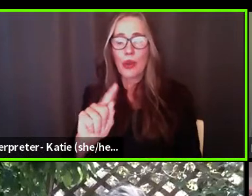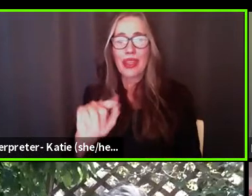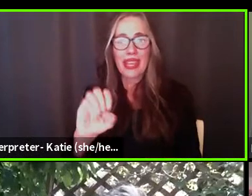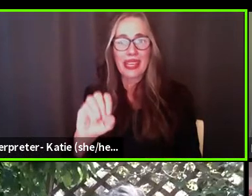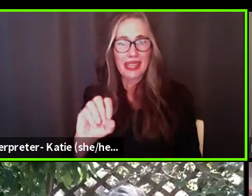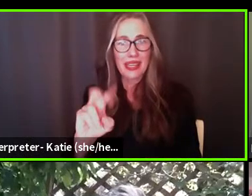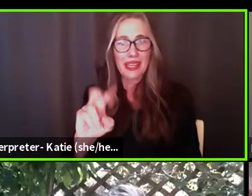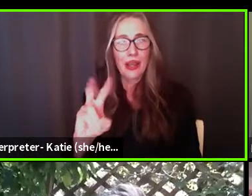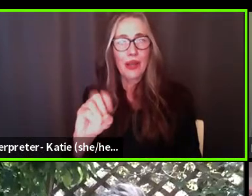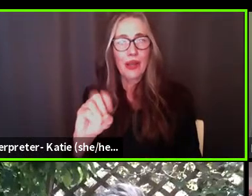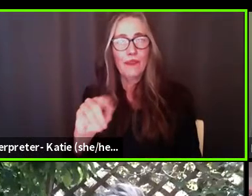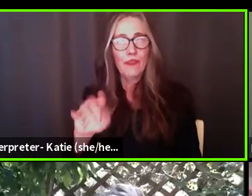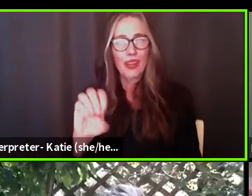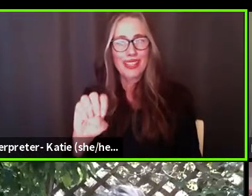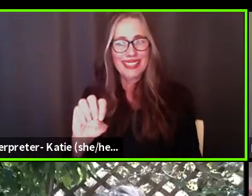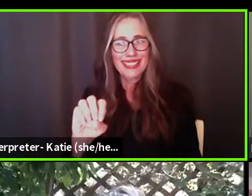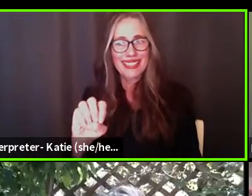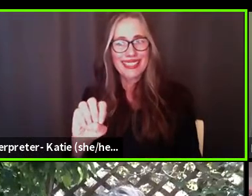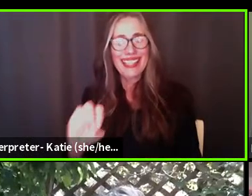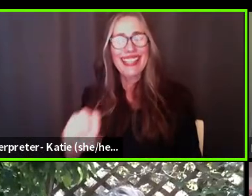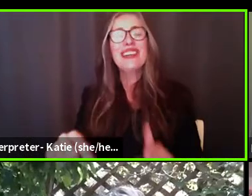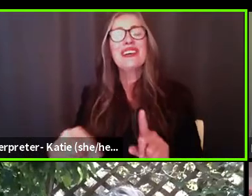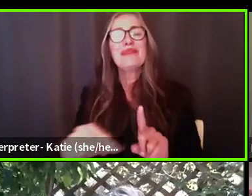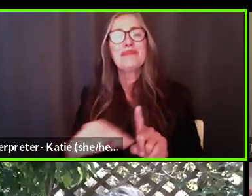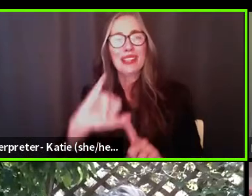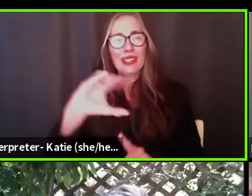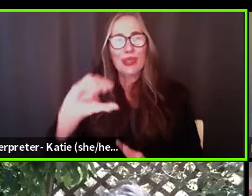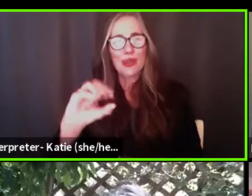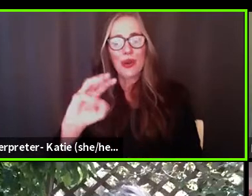work for us thank you so much we also have um